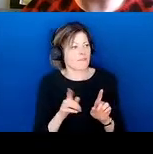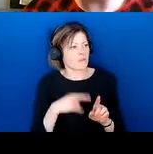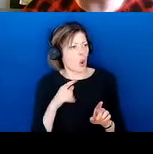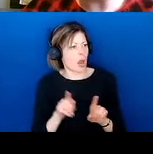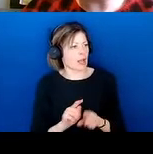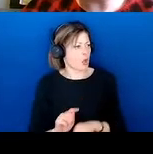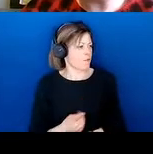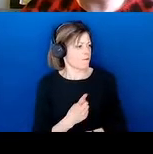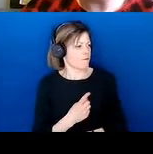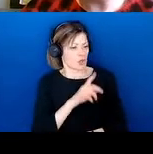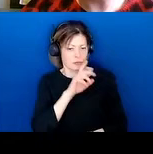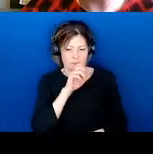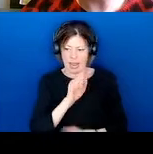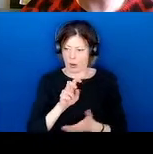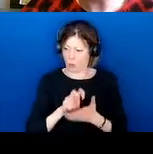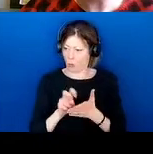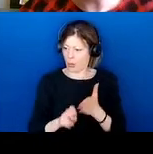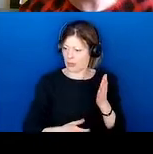through paradise."